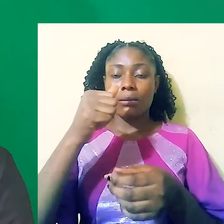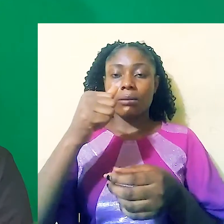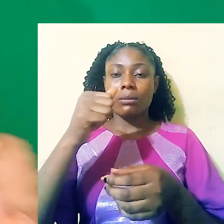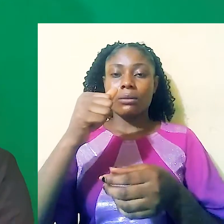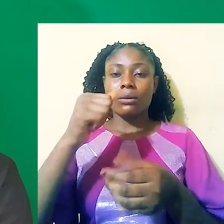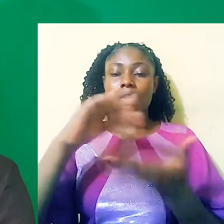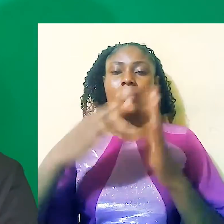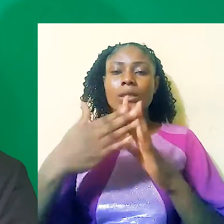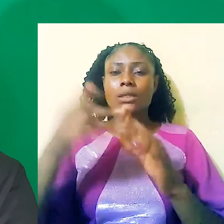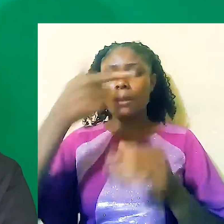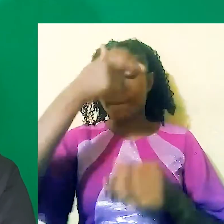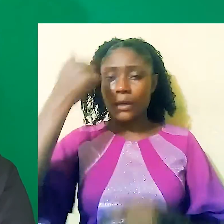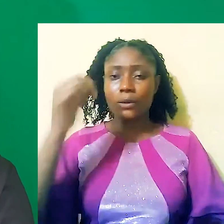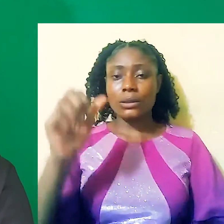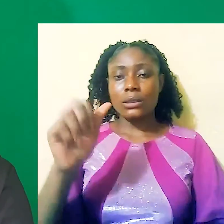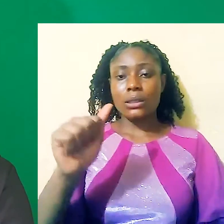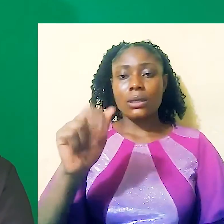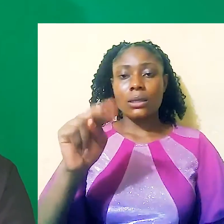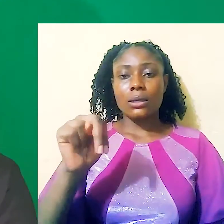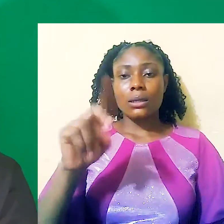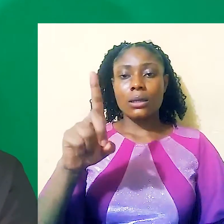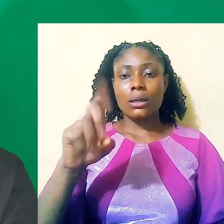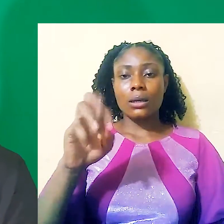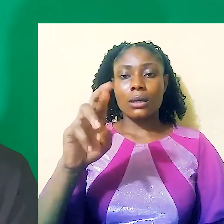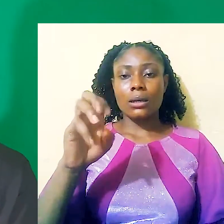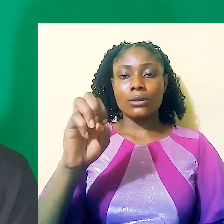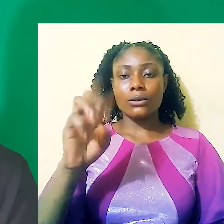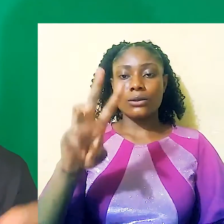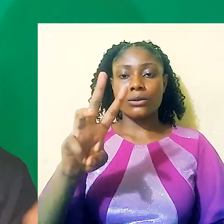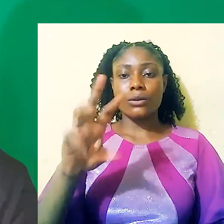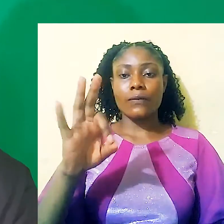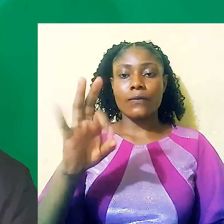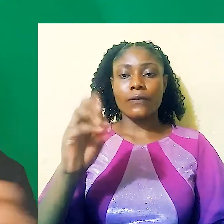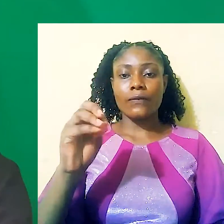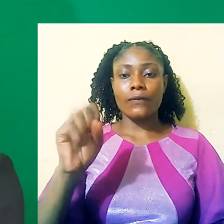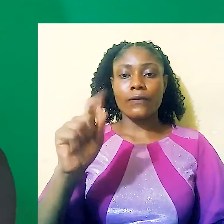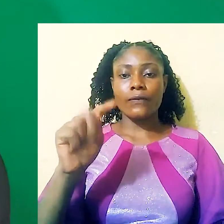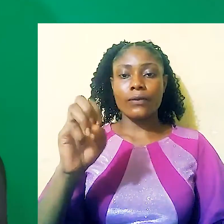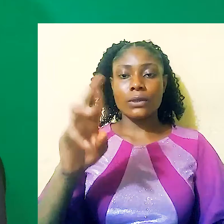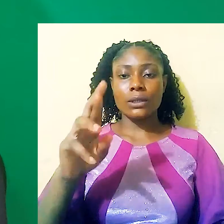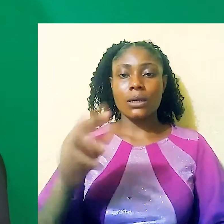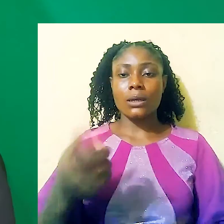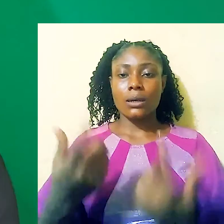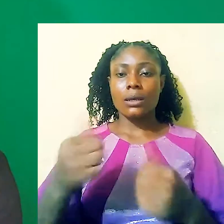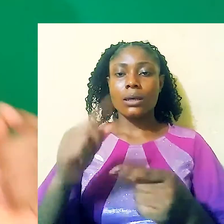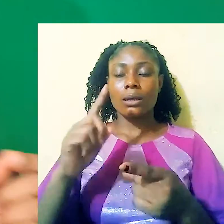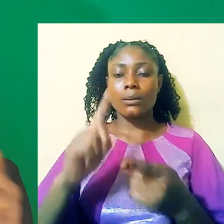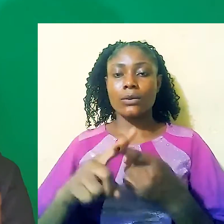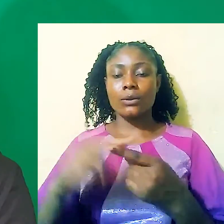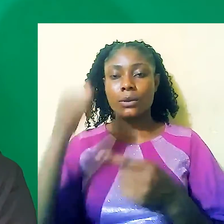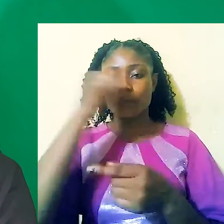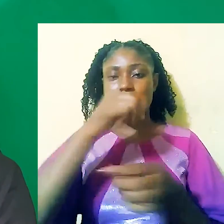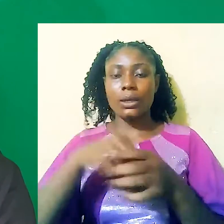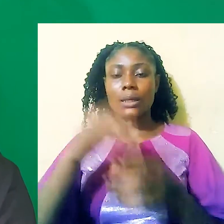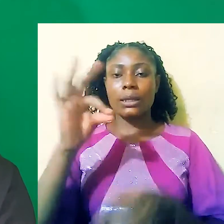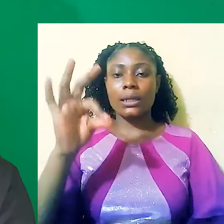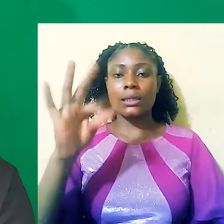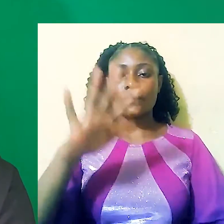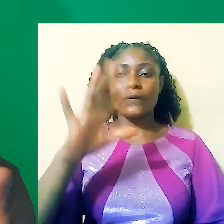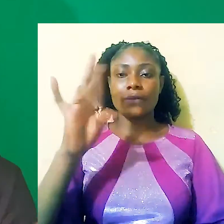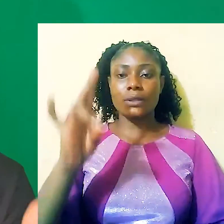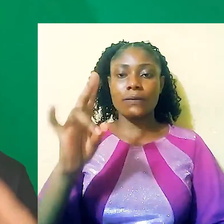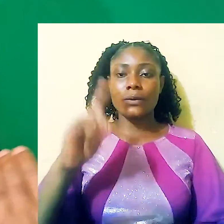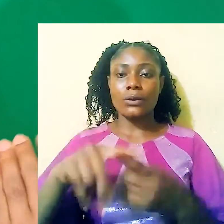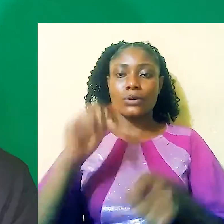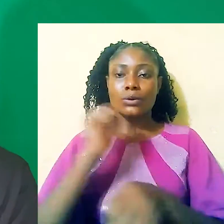because Reverend Andrew Foster came from America to Africa in 1957